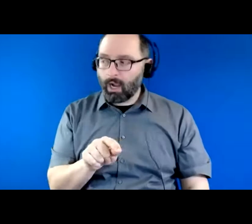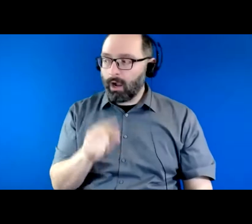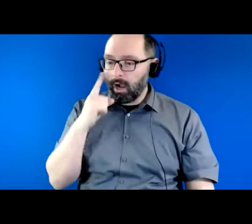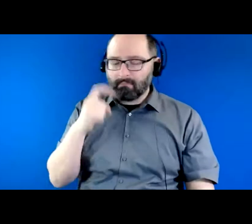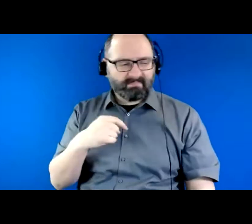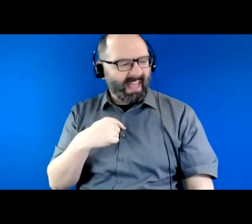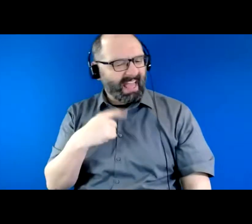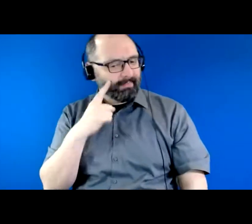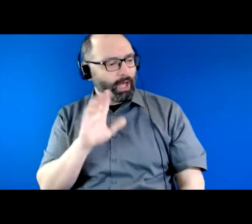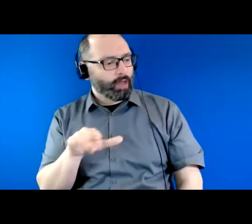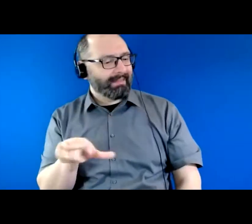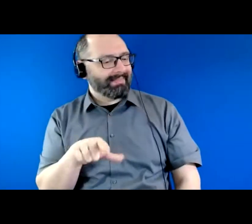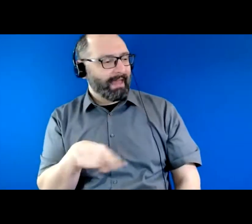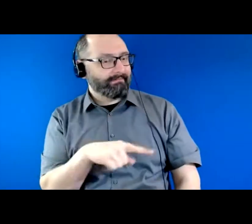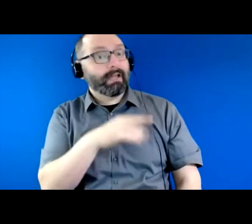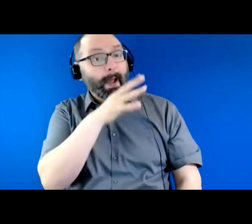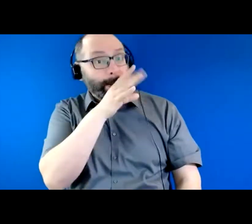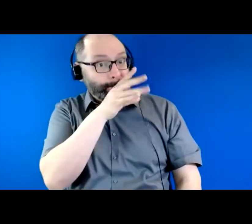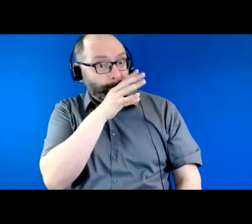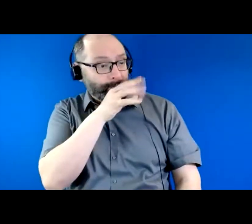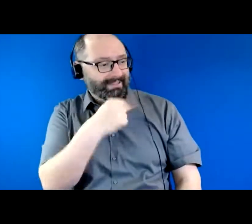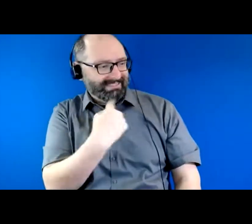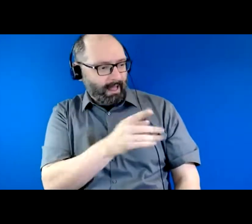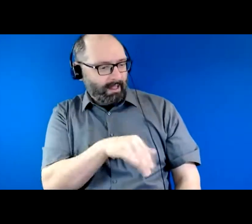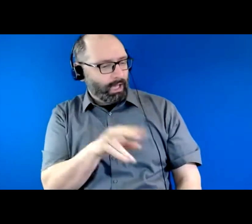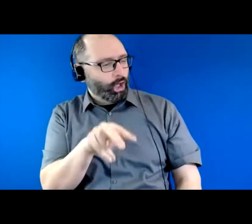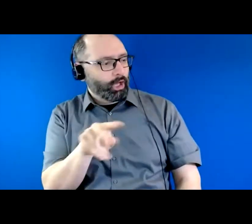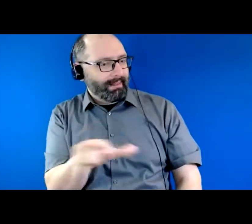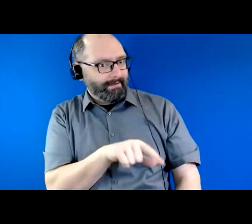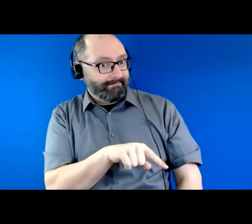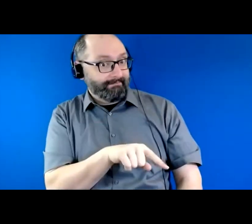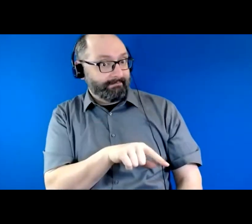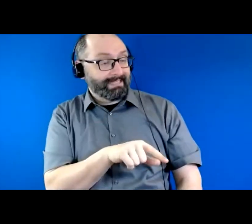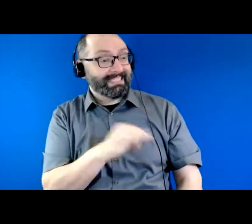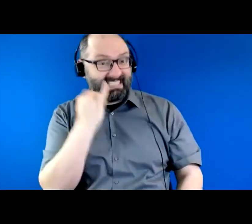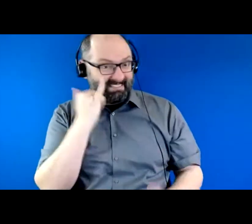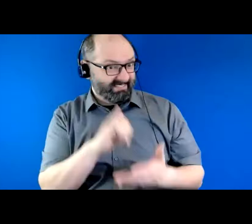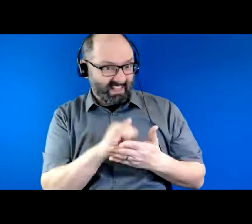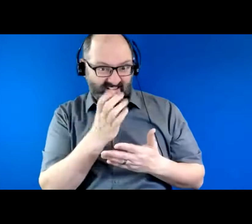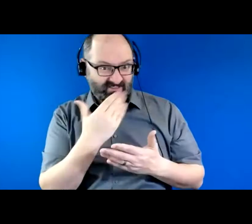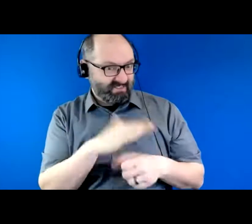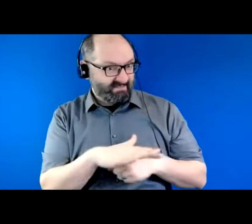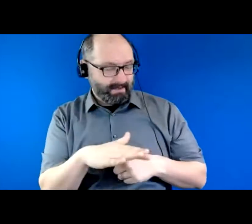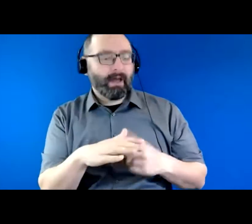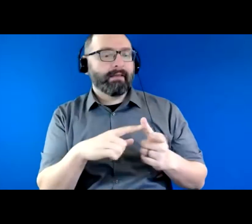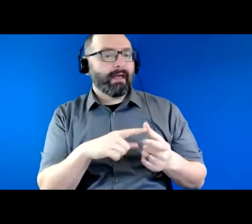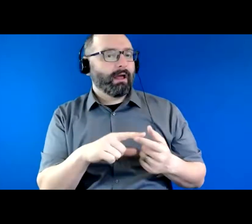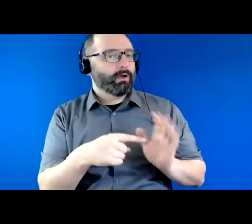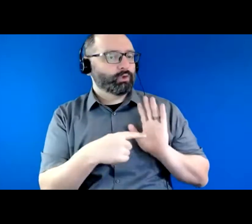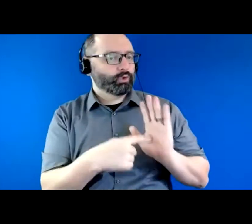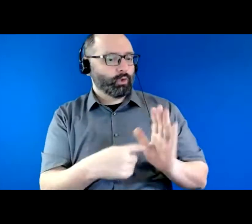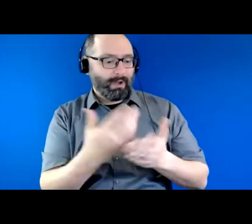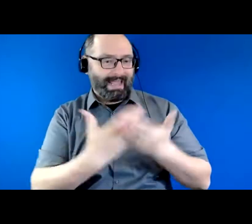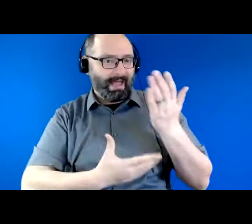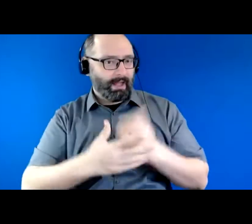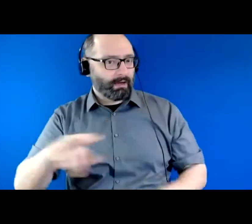the left. So just kind of giving them that cue to look to the left side. If that's not working, you can kind of show them and guide them with your hand